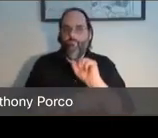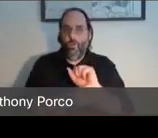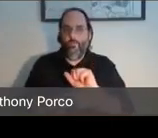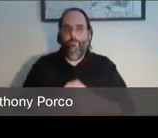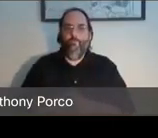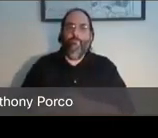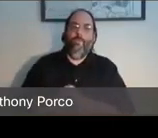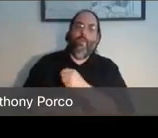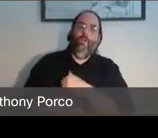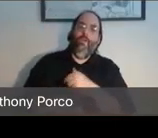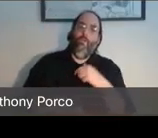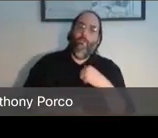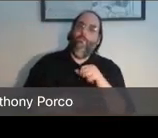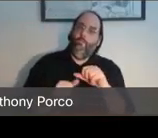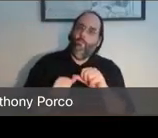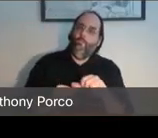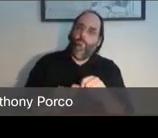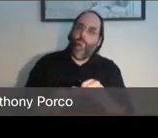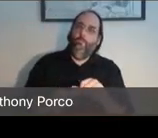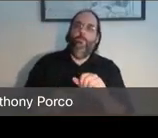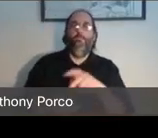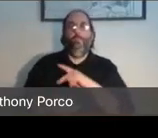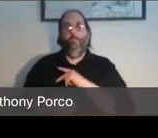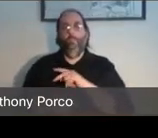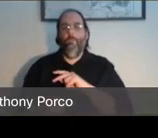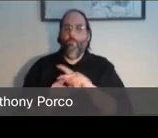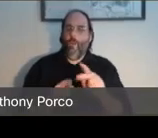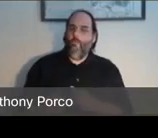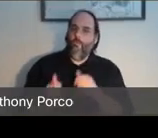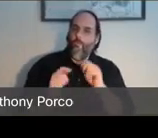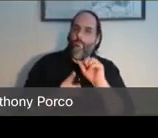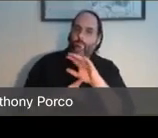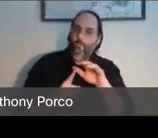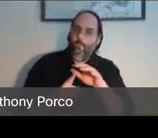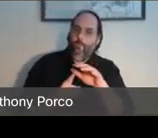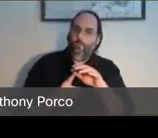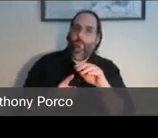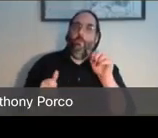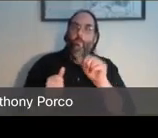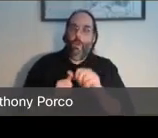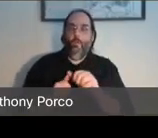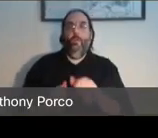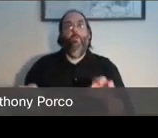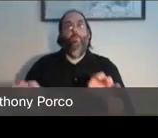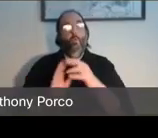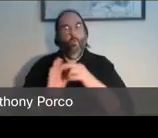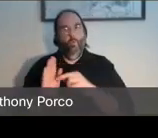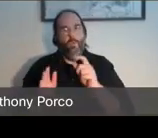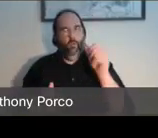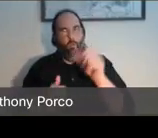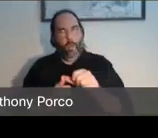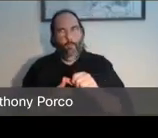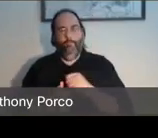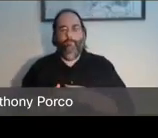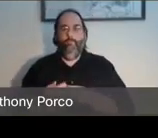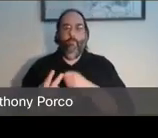go through our personal and professional life circumstances, please keep these rules of thought in mind.